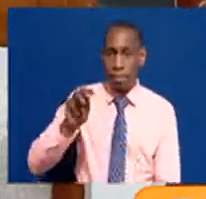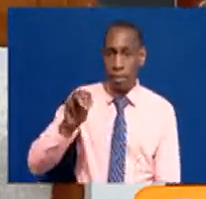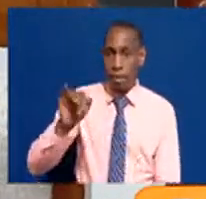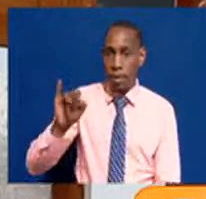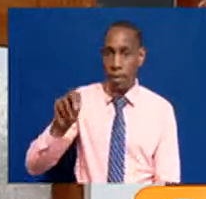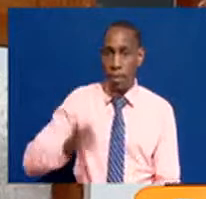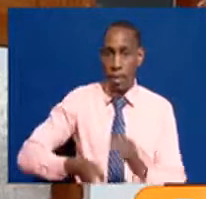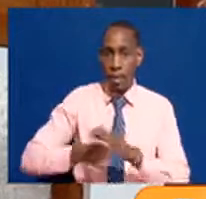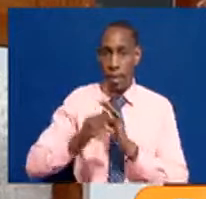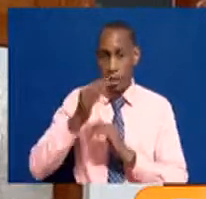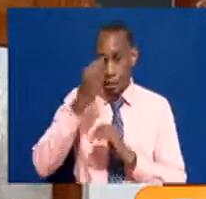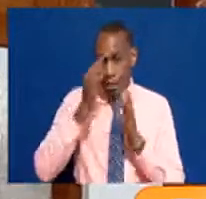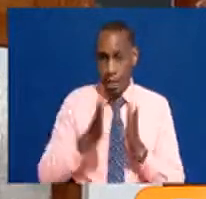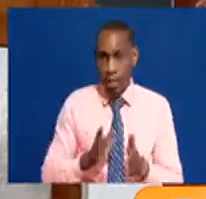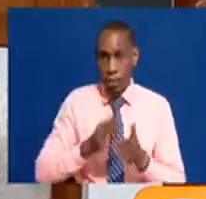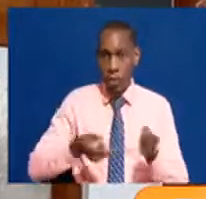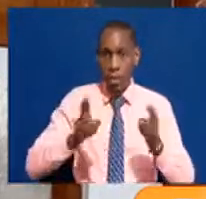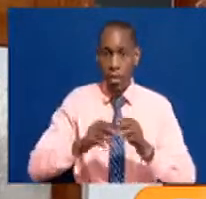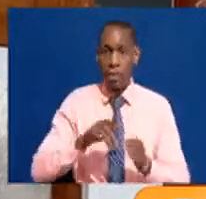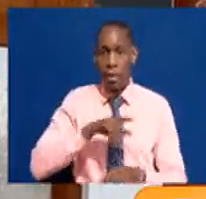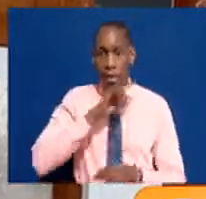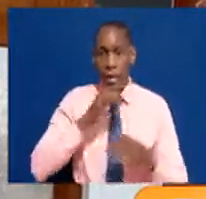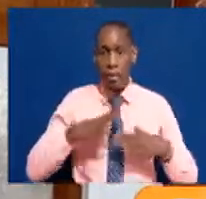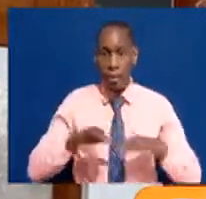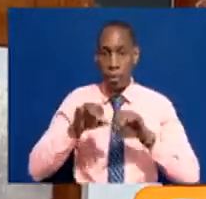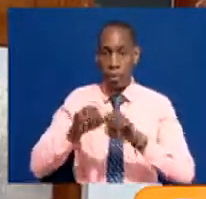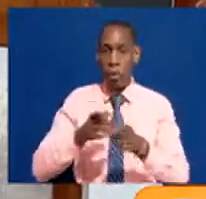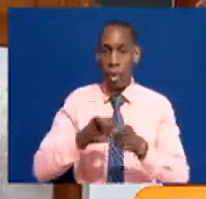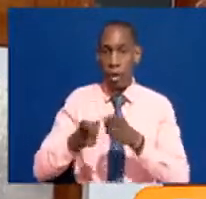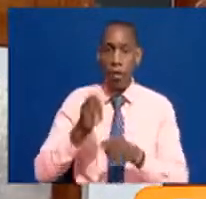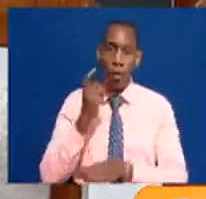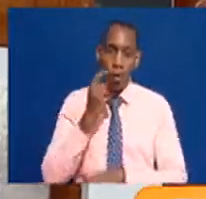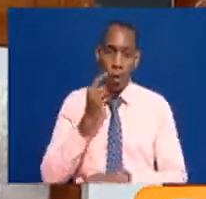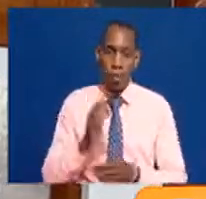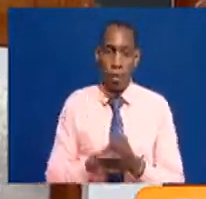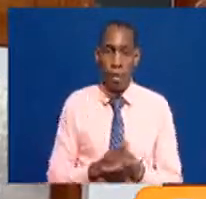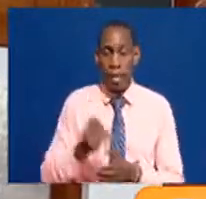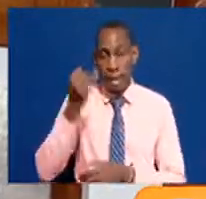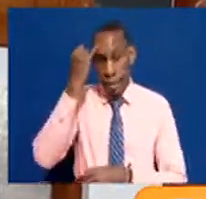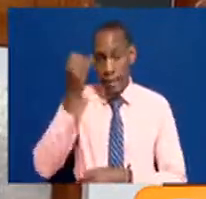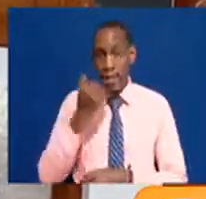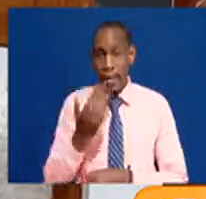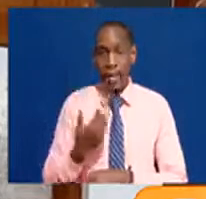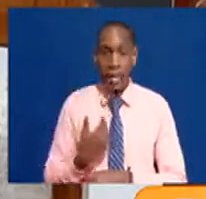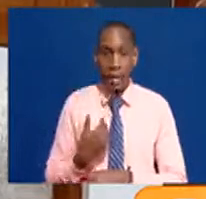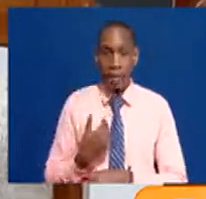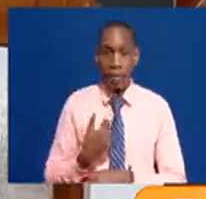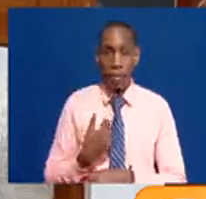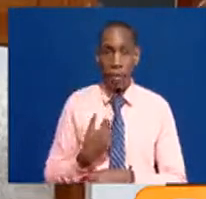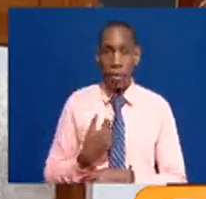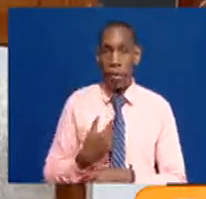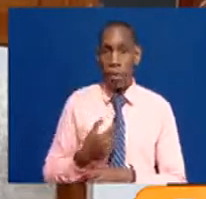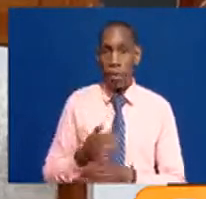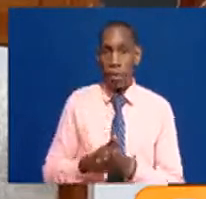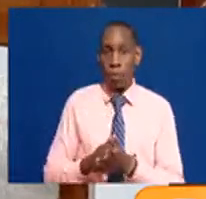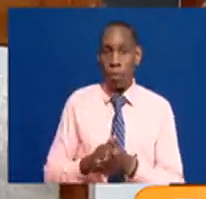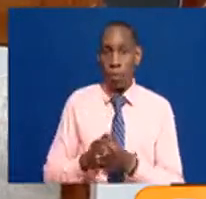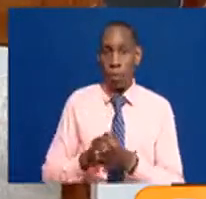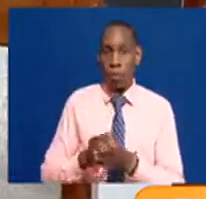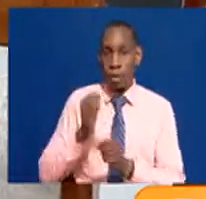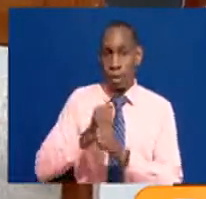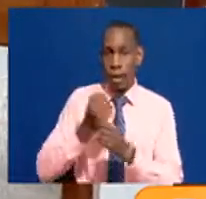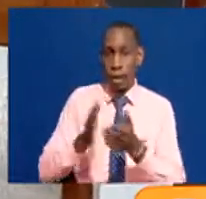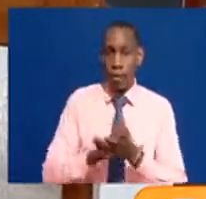what happened? The Ugandans moved in, they took the shops. They had no idea how the Dukka worked, how the